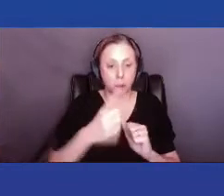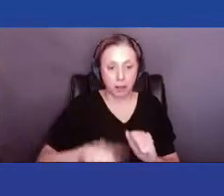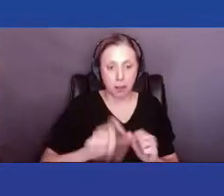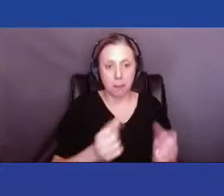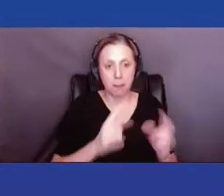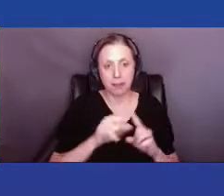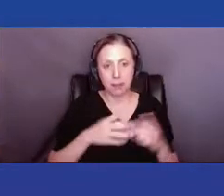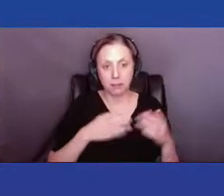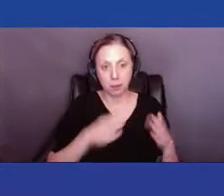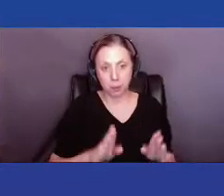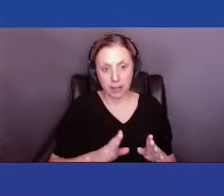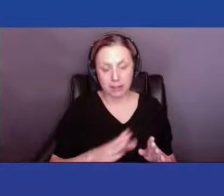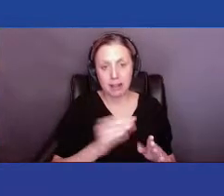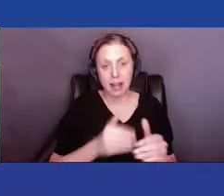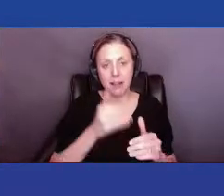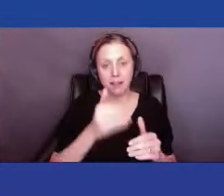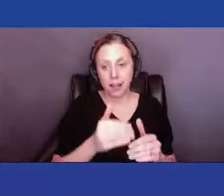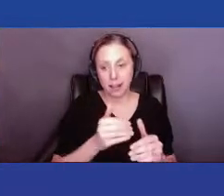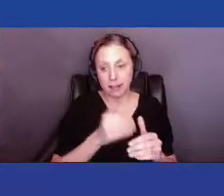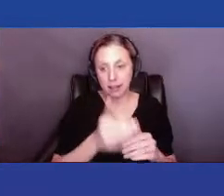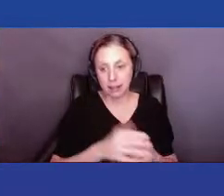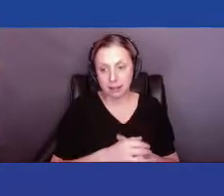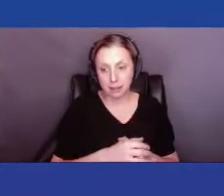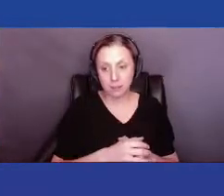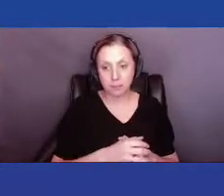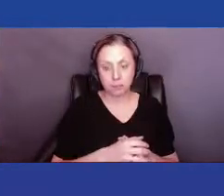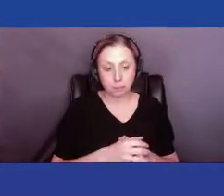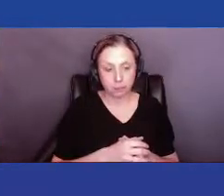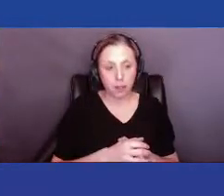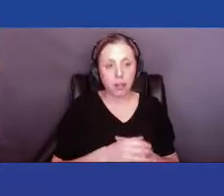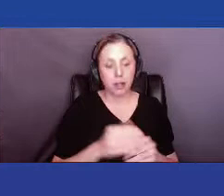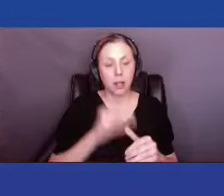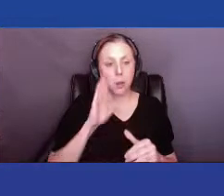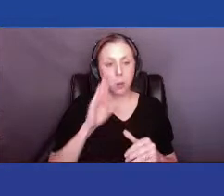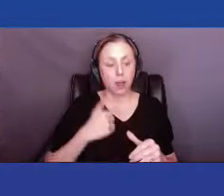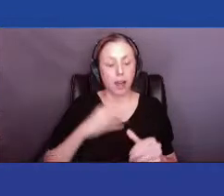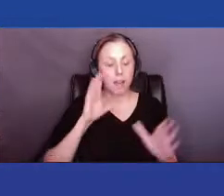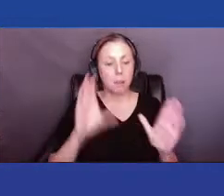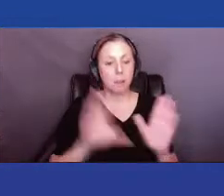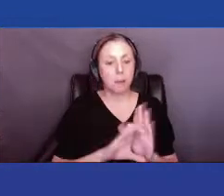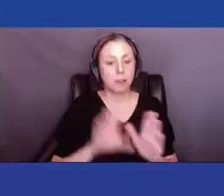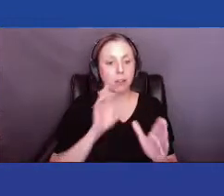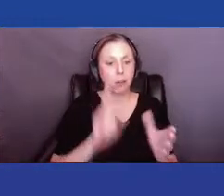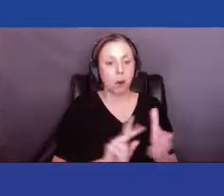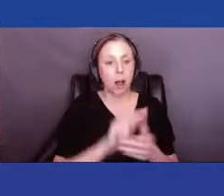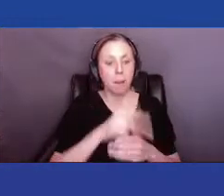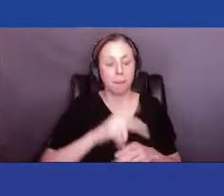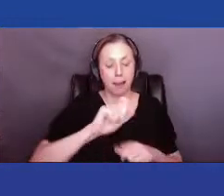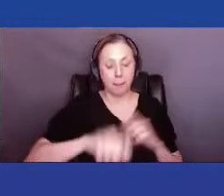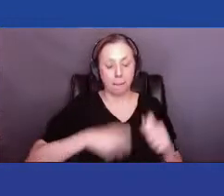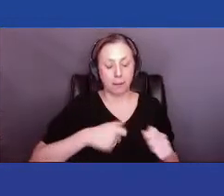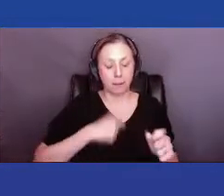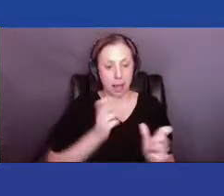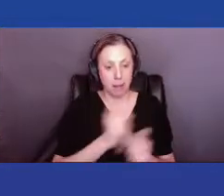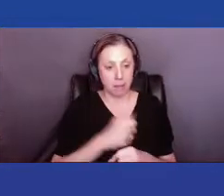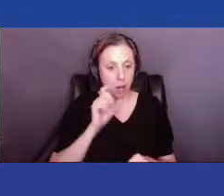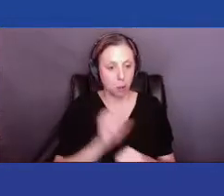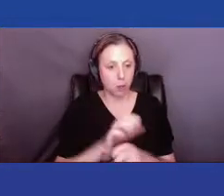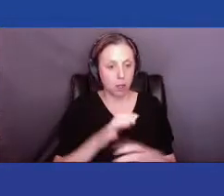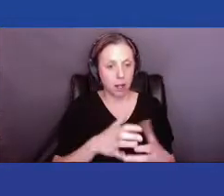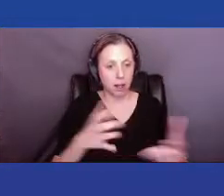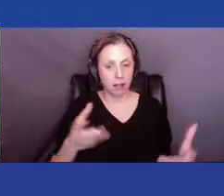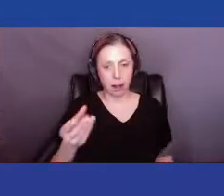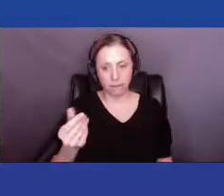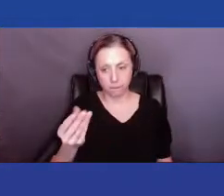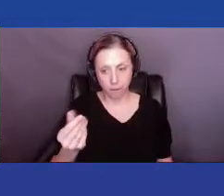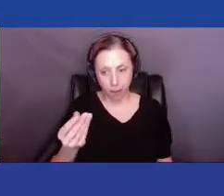slide. And in the next slide, there's an image of a plant bundle that I made. I was working with a lot of fabric, reclaimed